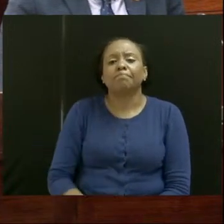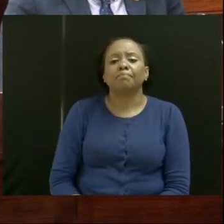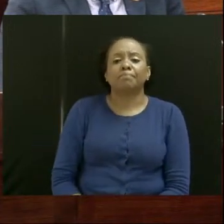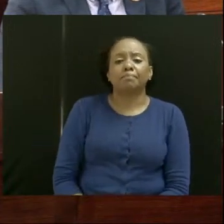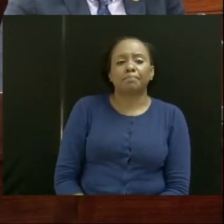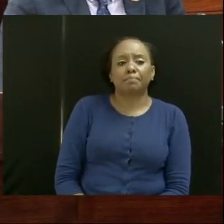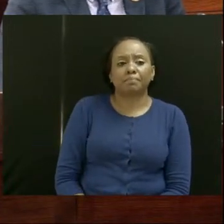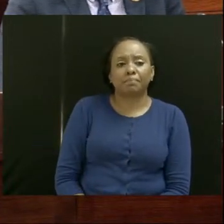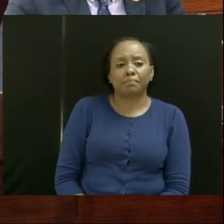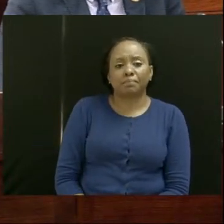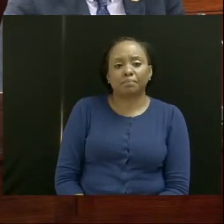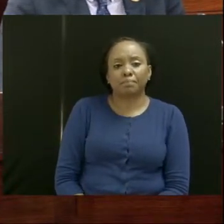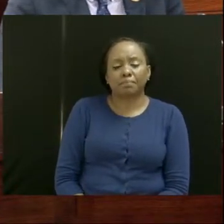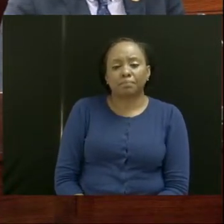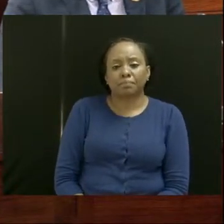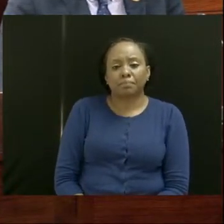to